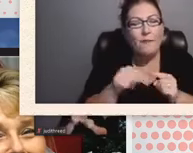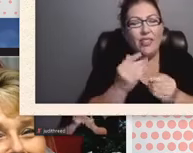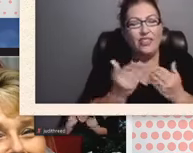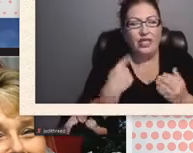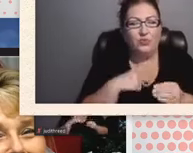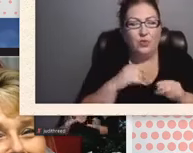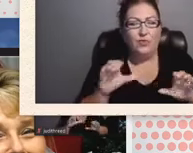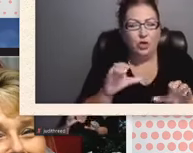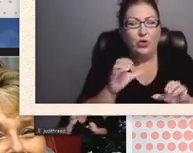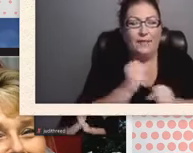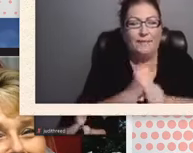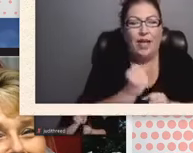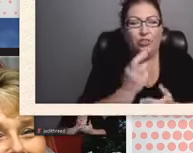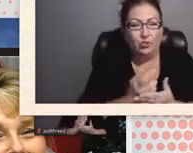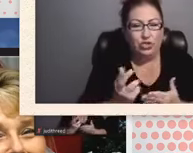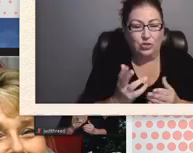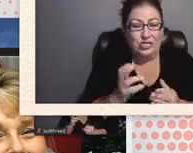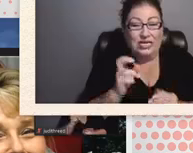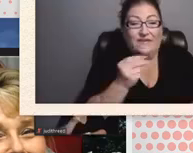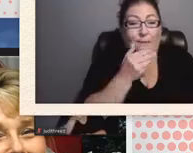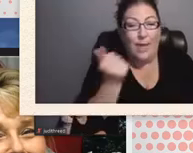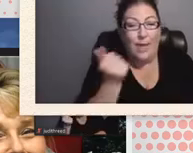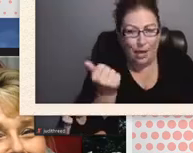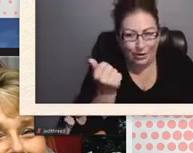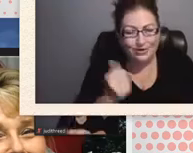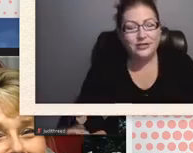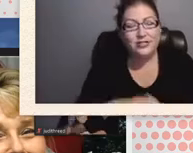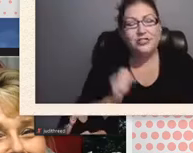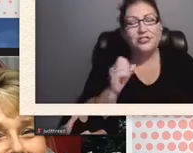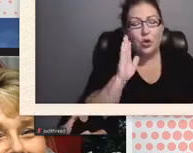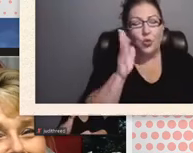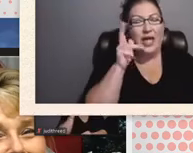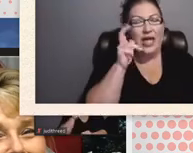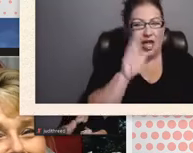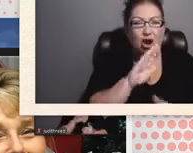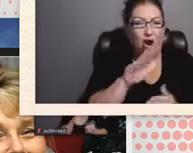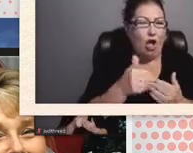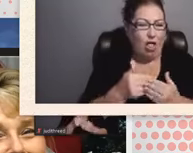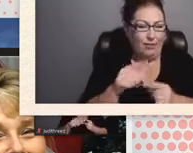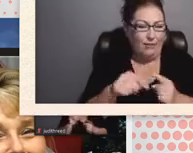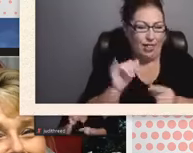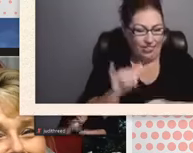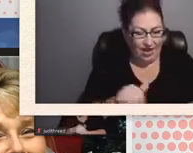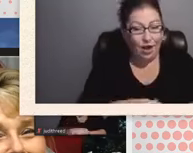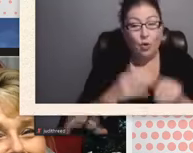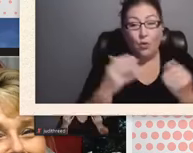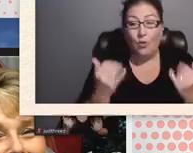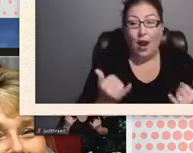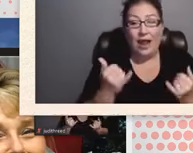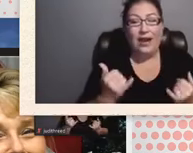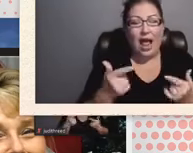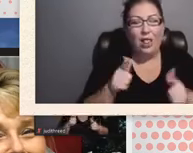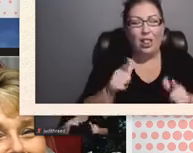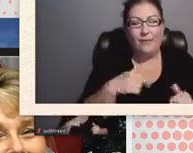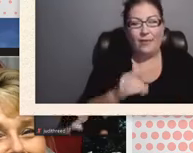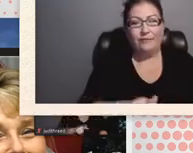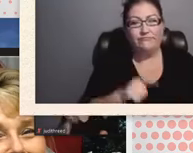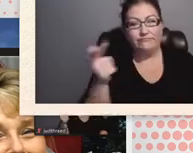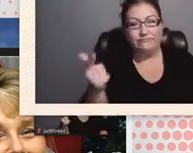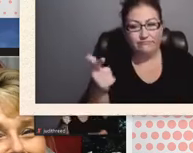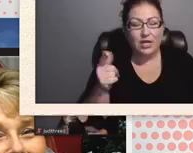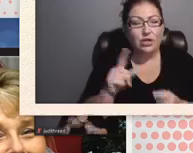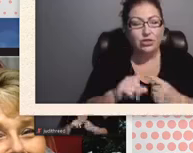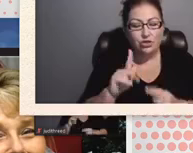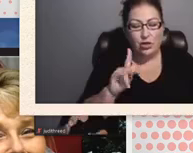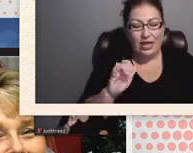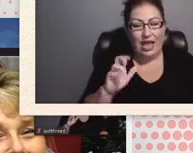make them even better. So you're going to hear all about that. So right now, let me turn it over to Karen Hagen. I'll be